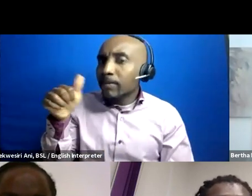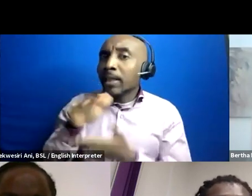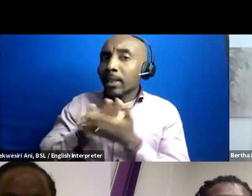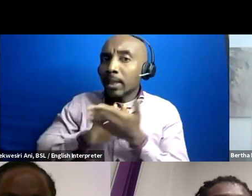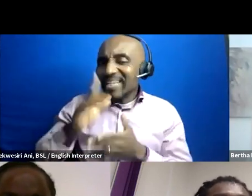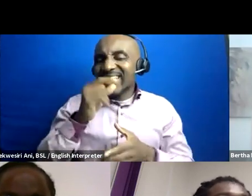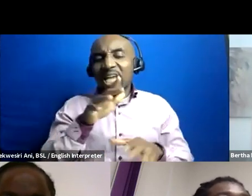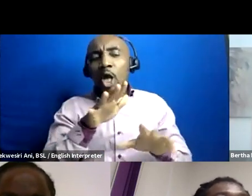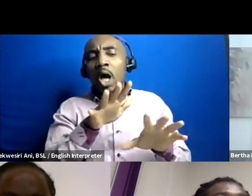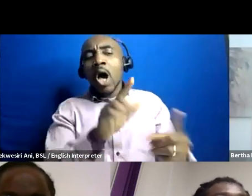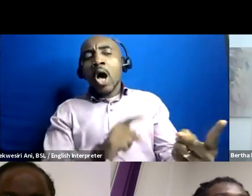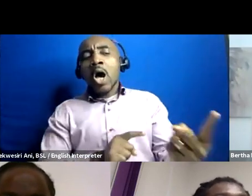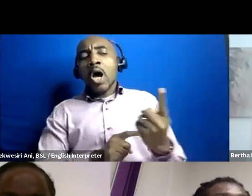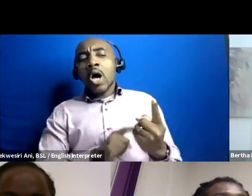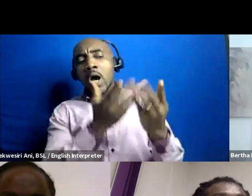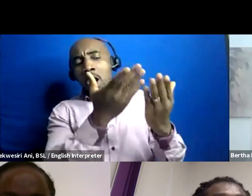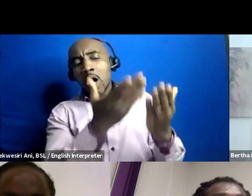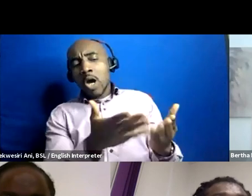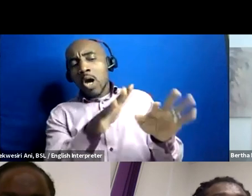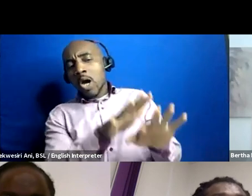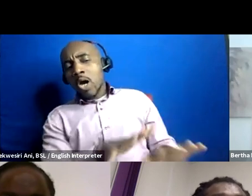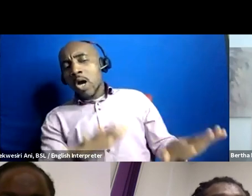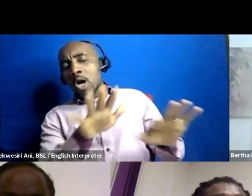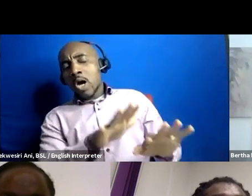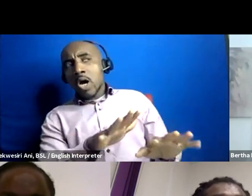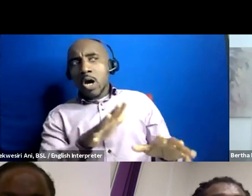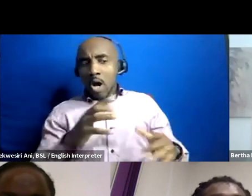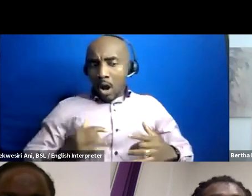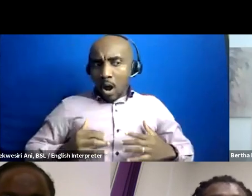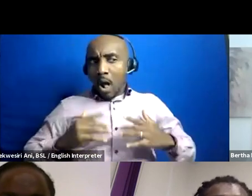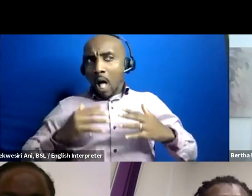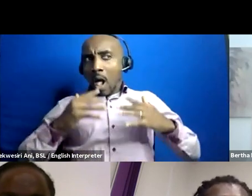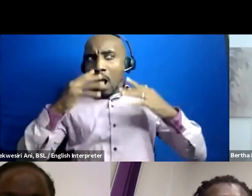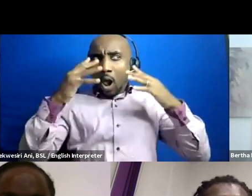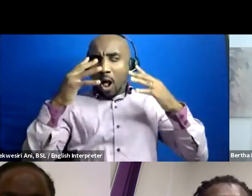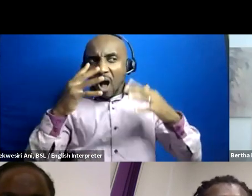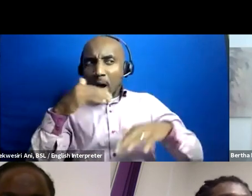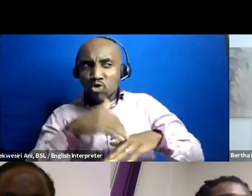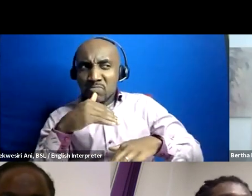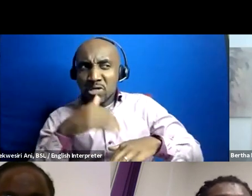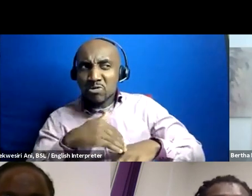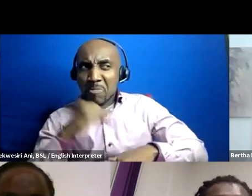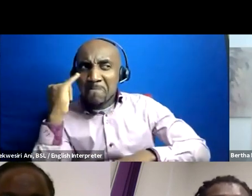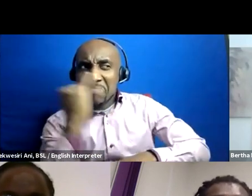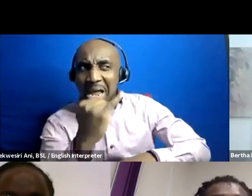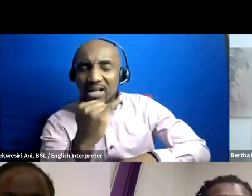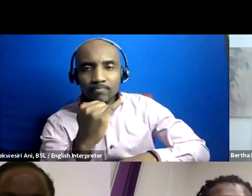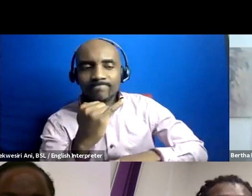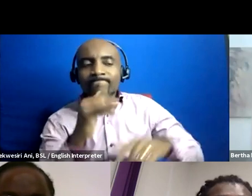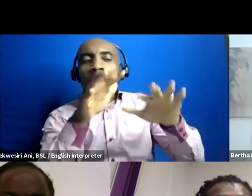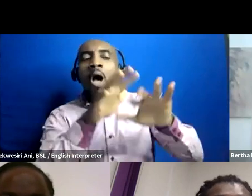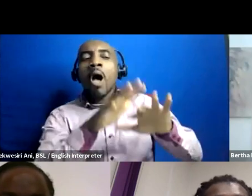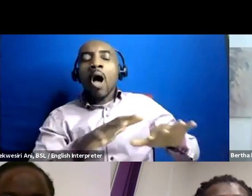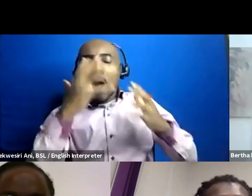decipher at an earlier stage that this person is not just being erratic because they have criminal intent, but they're going through